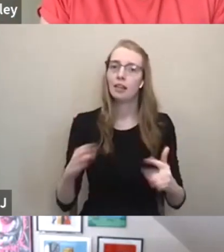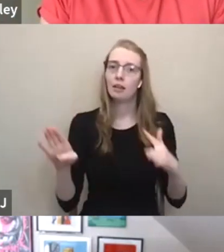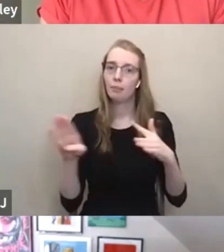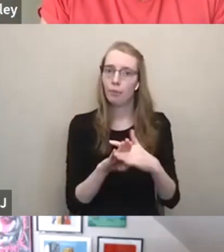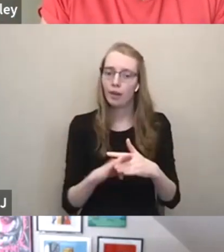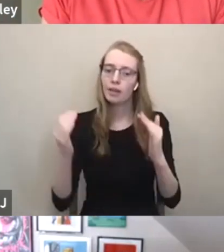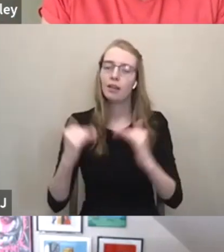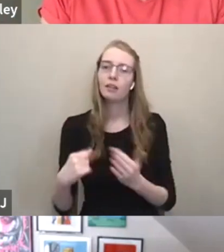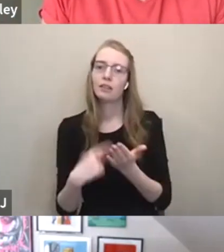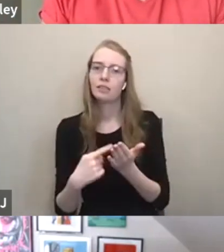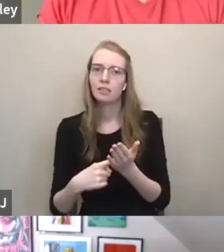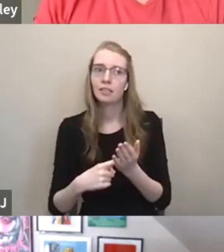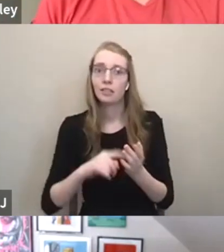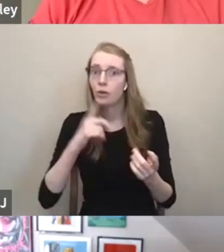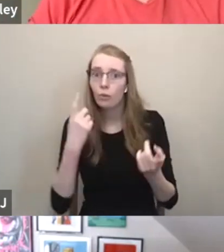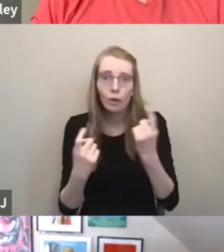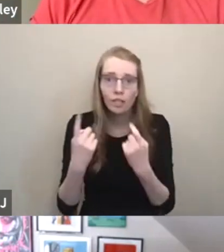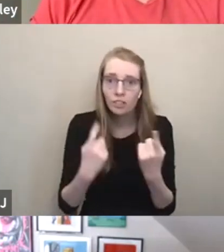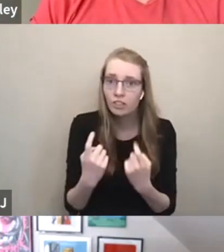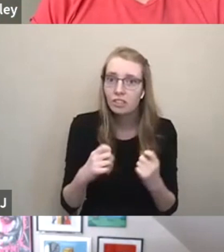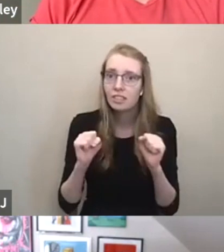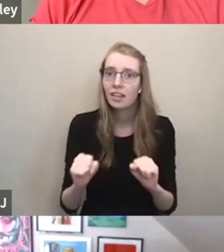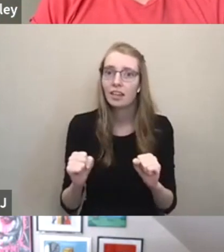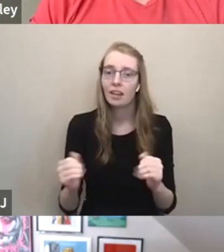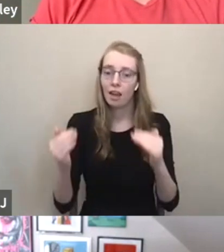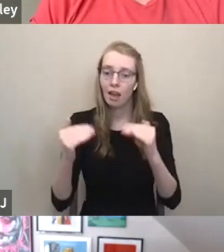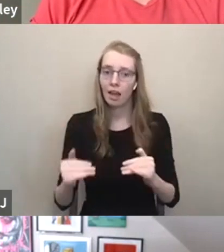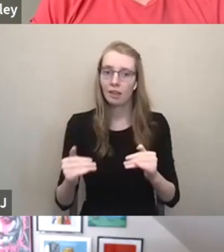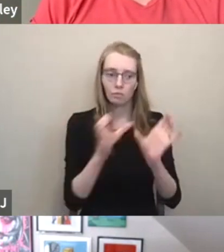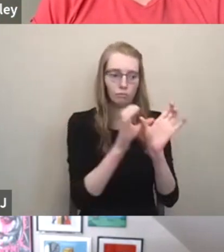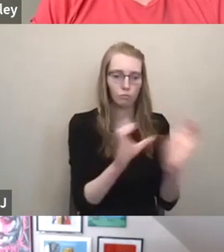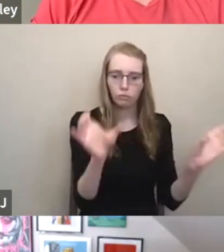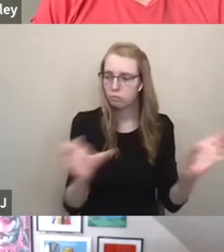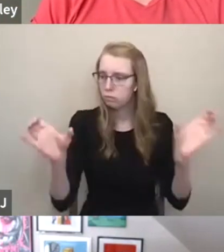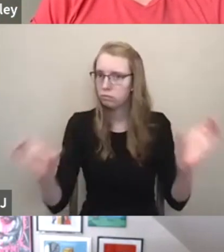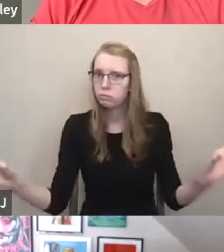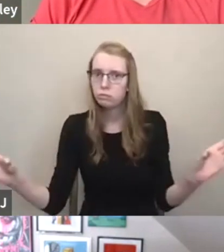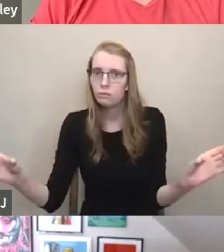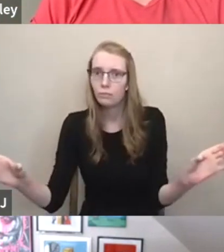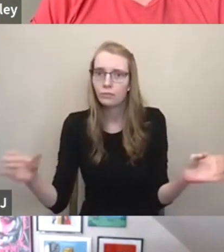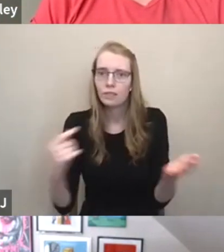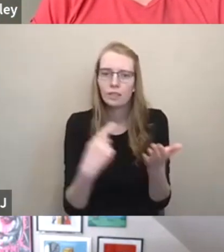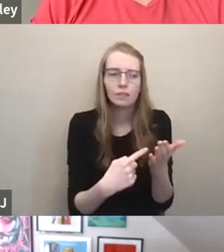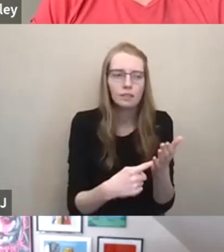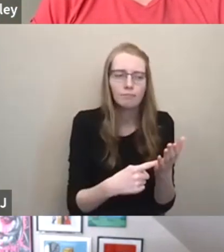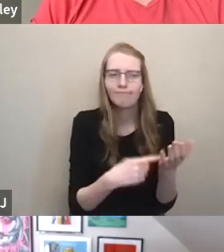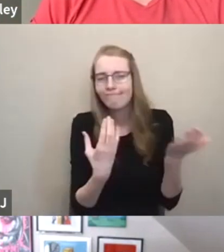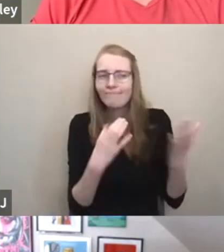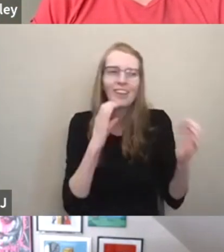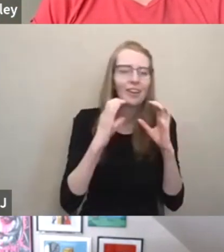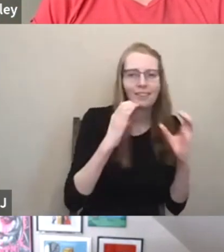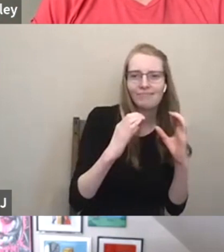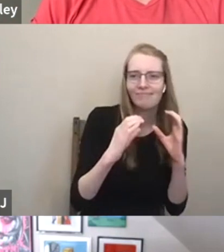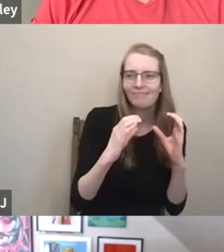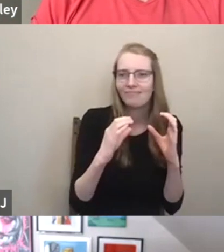moment for all of us to just have a little, go into breakout rooms and just have kind of conversations to hear